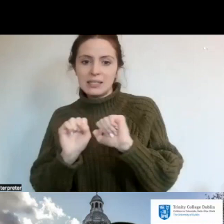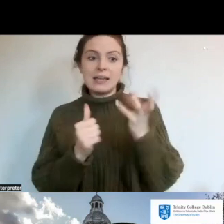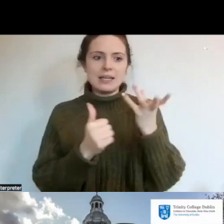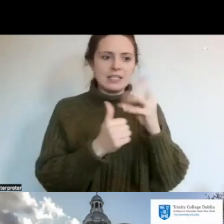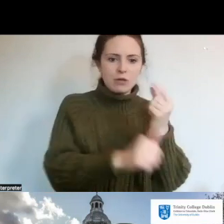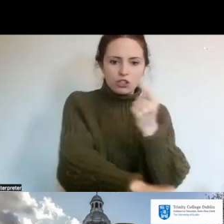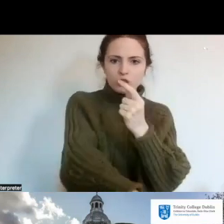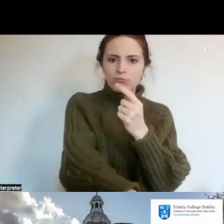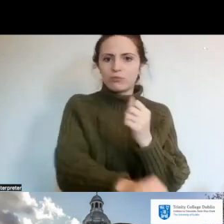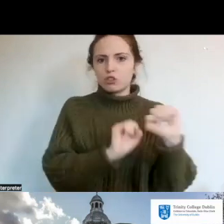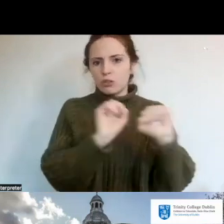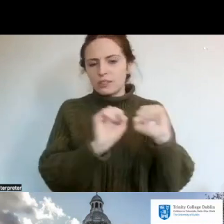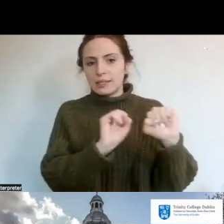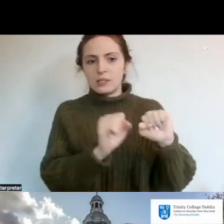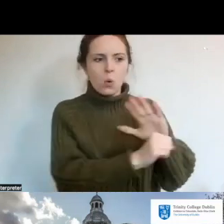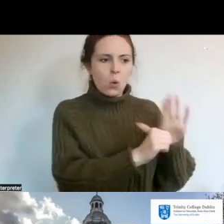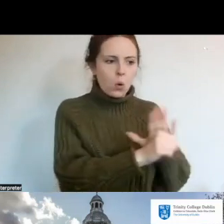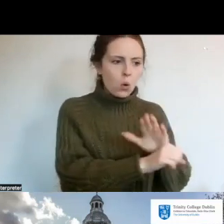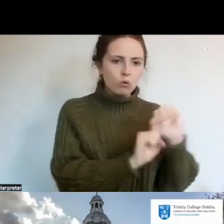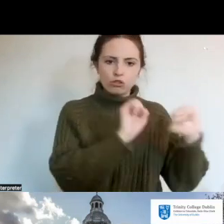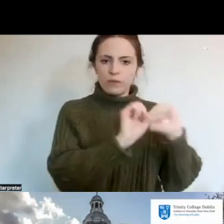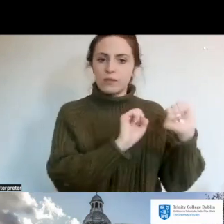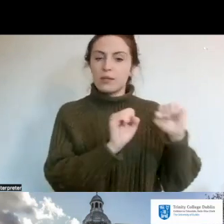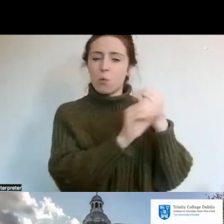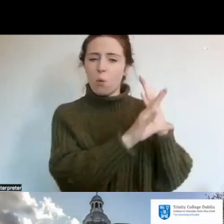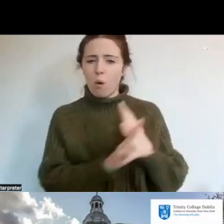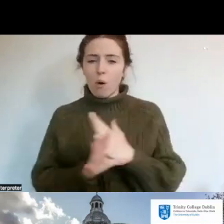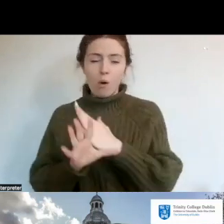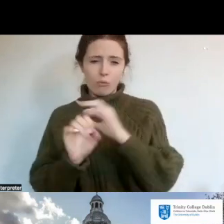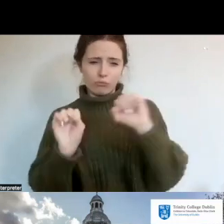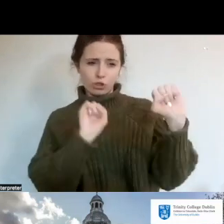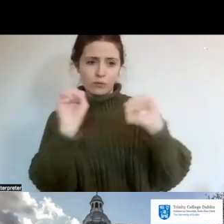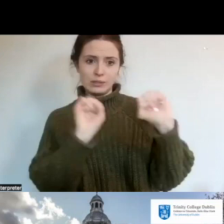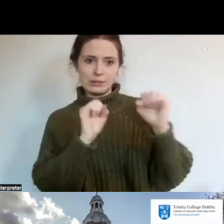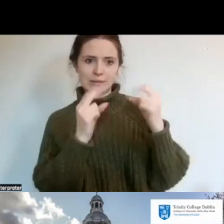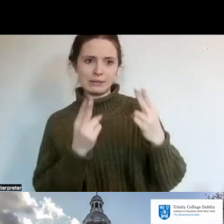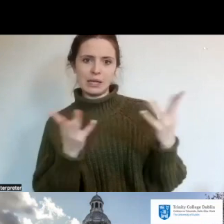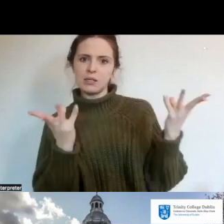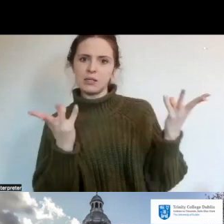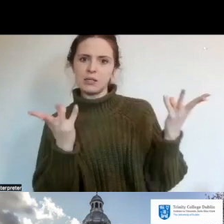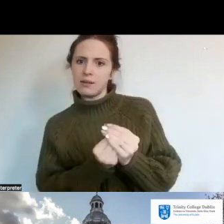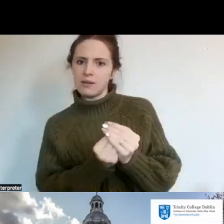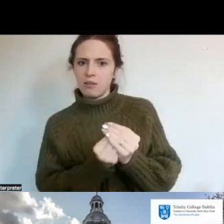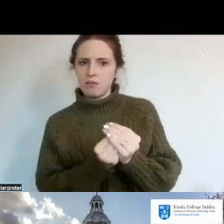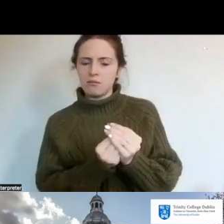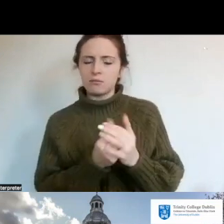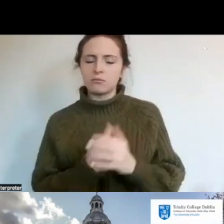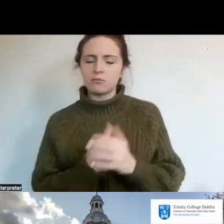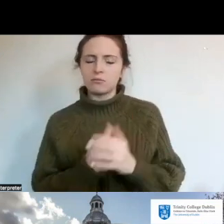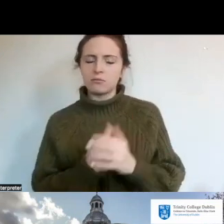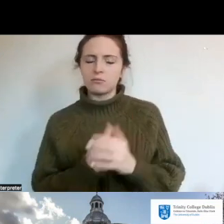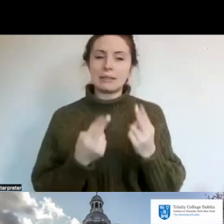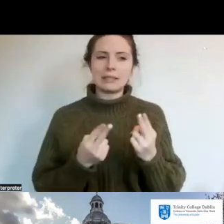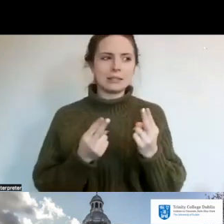and local health services, so community-based services. There needs to be networking